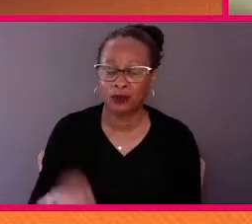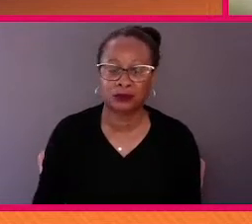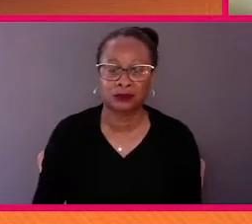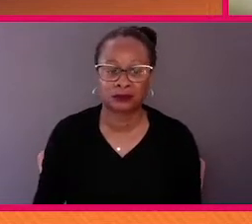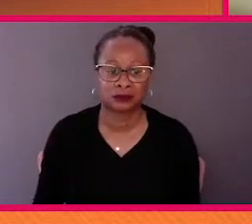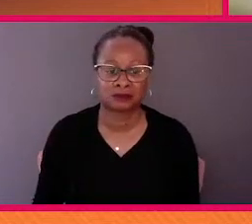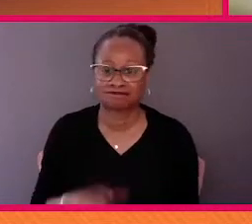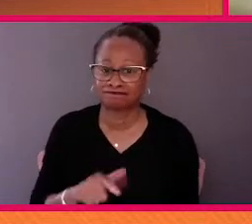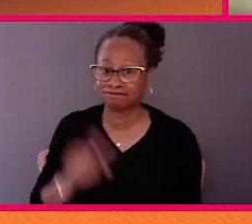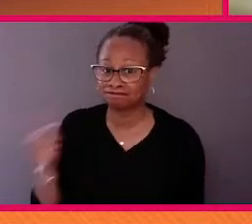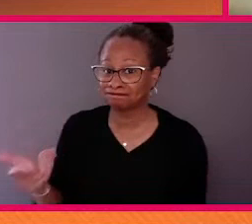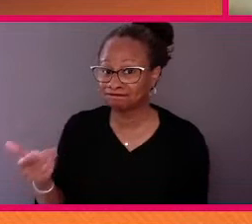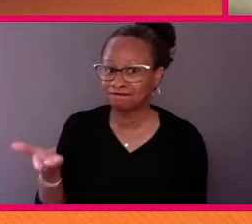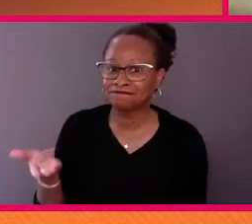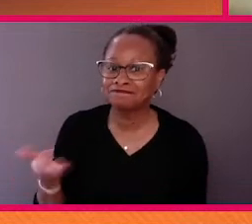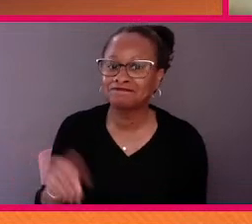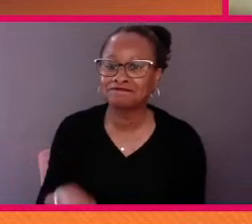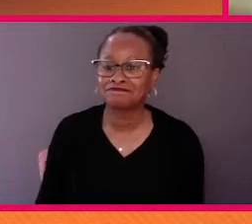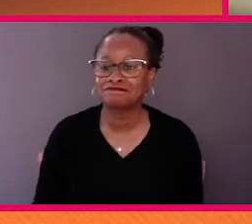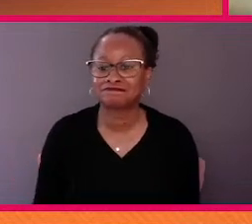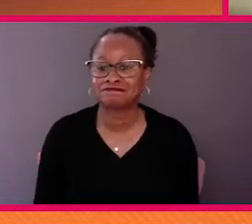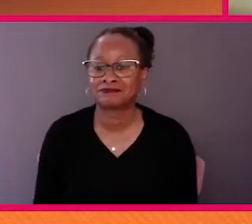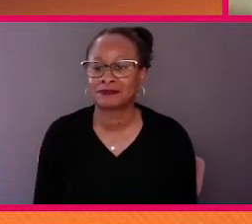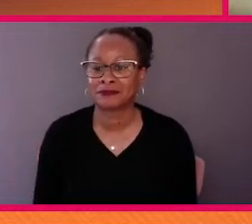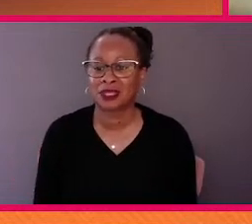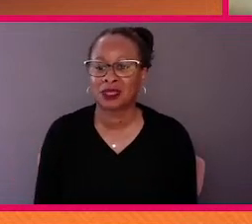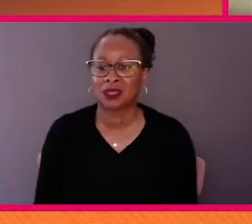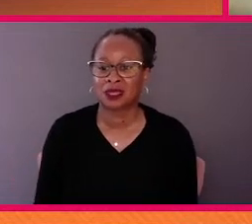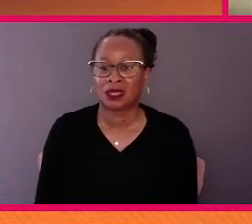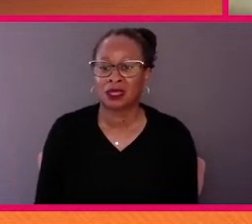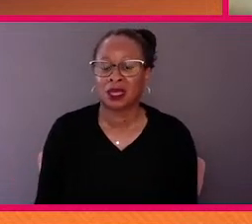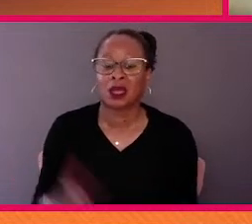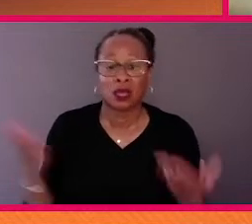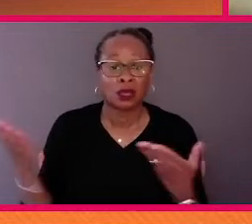you. Would love to bring your voice into this space.